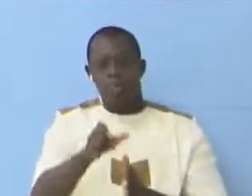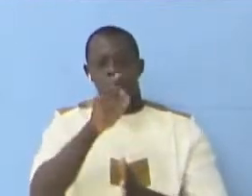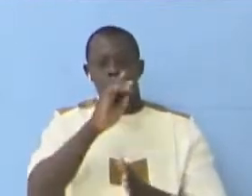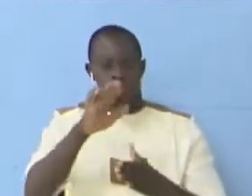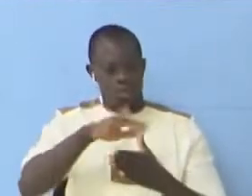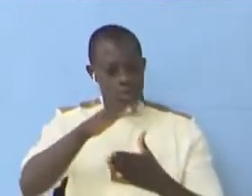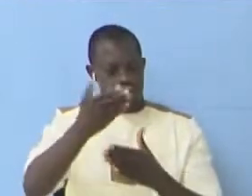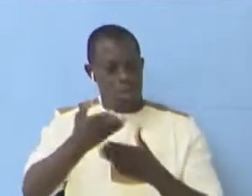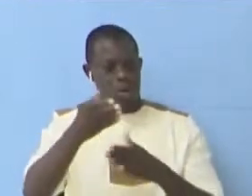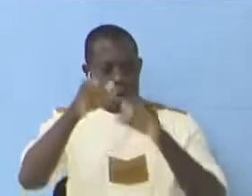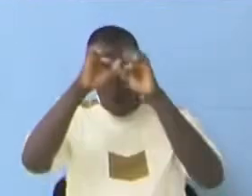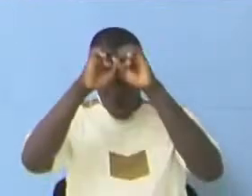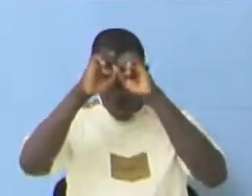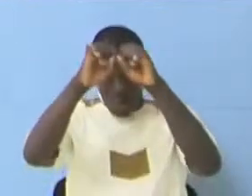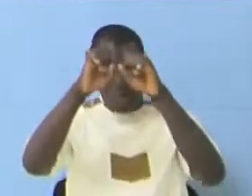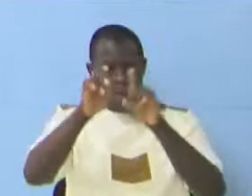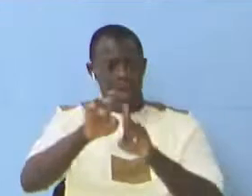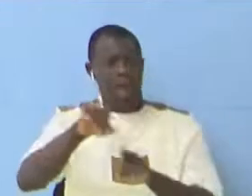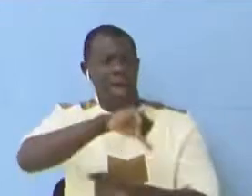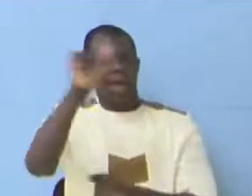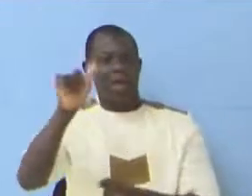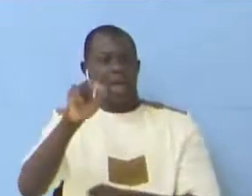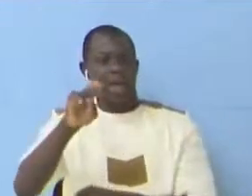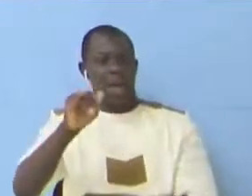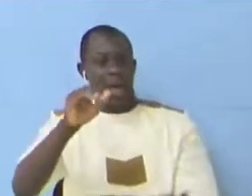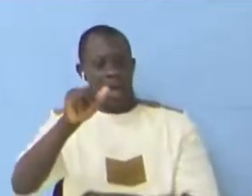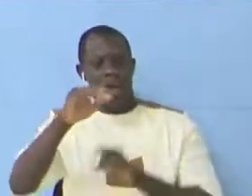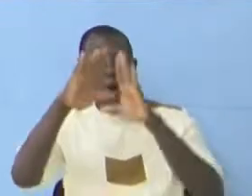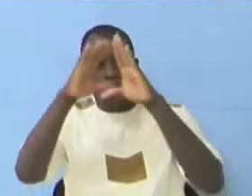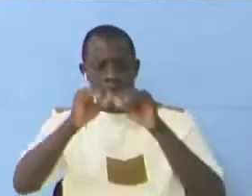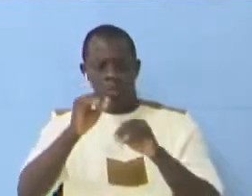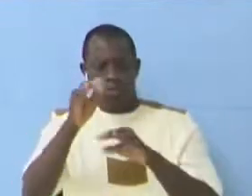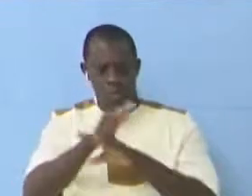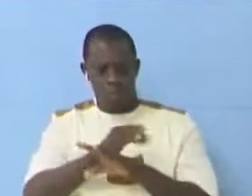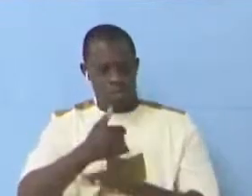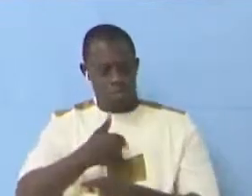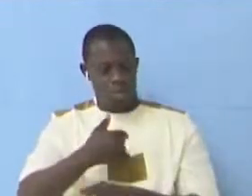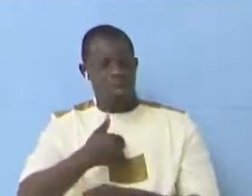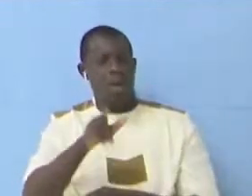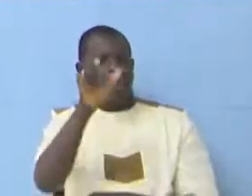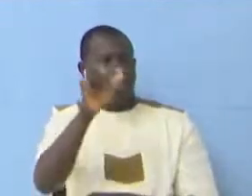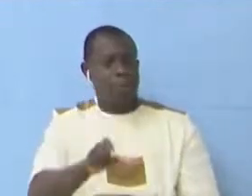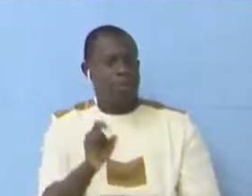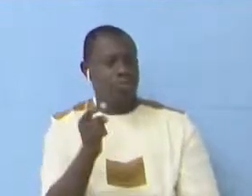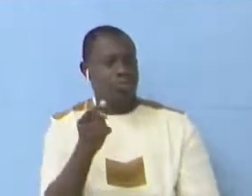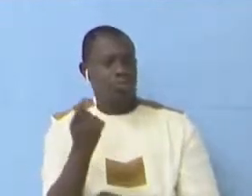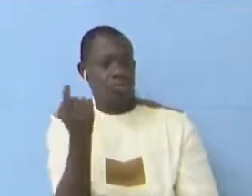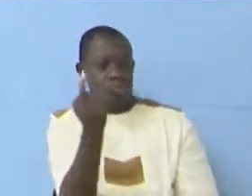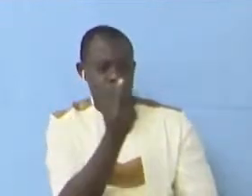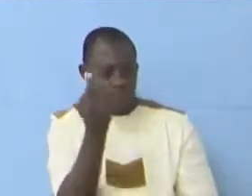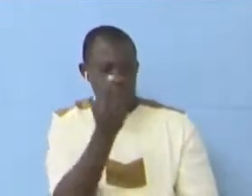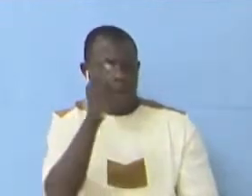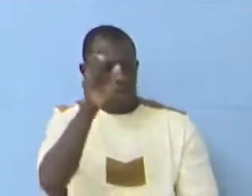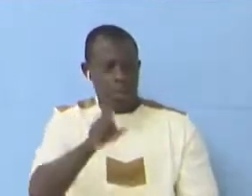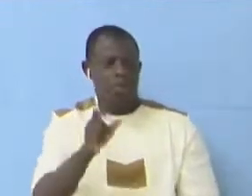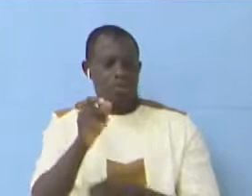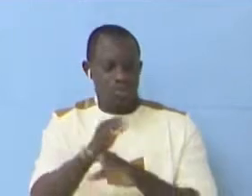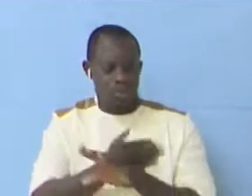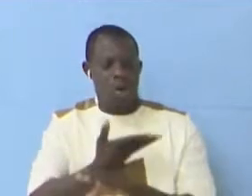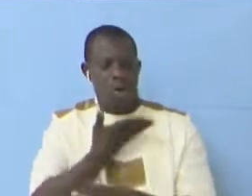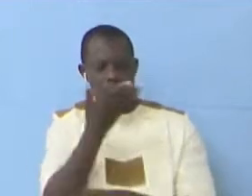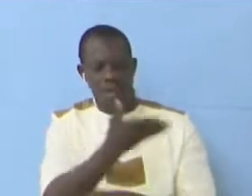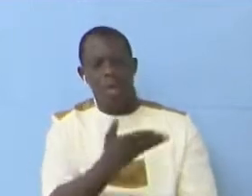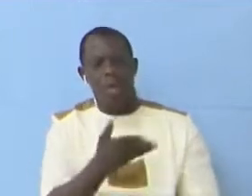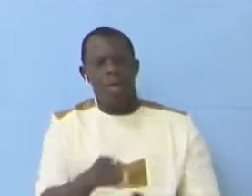I was there alone in the beginning. Man kenn nag maa fa nekkoon ca njëlbeen nekkoon nag ki nga xam ne maa fa toogaloon buntu liggéeykaay bi foofu. Then